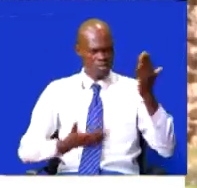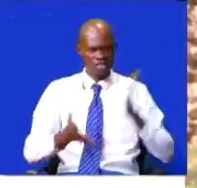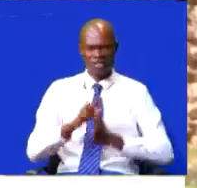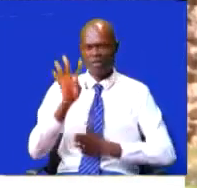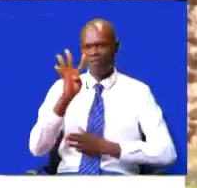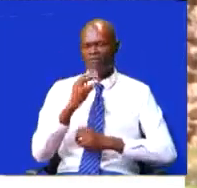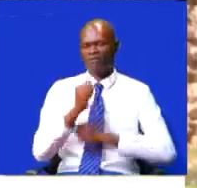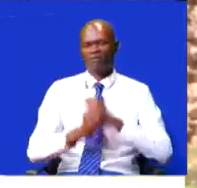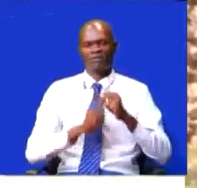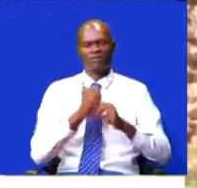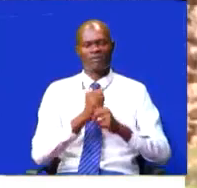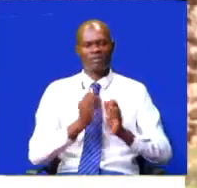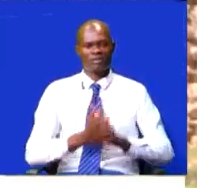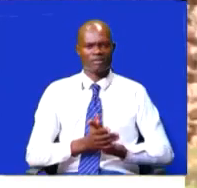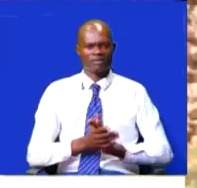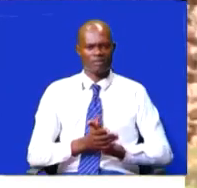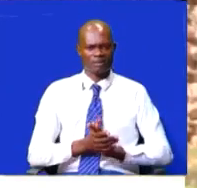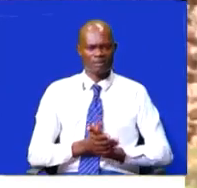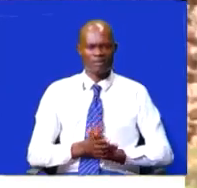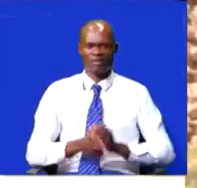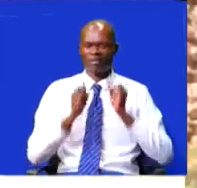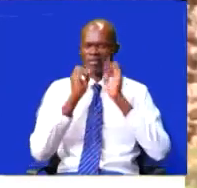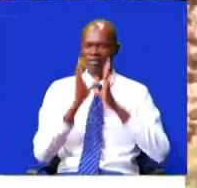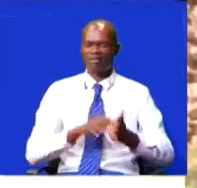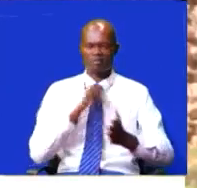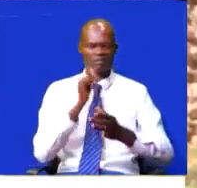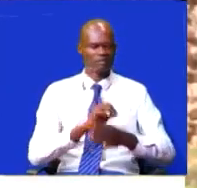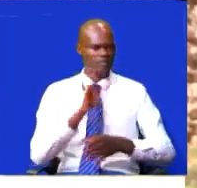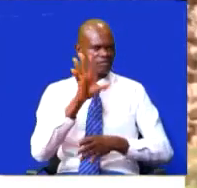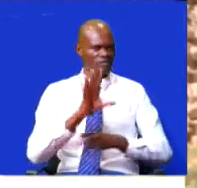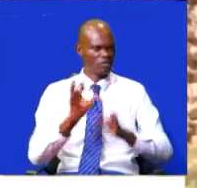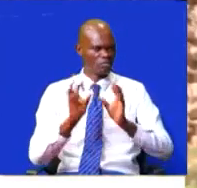4 years, if not 5.